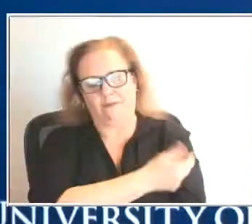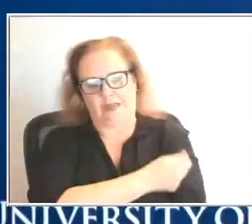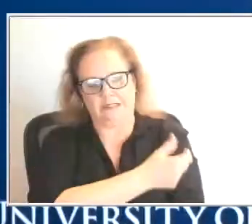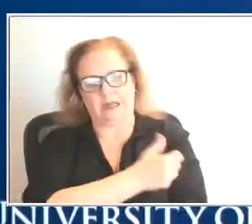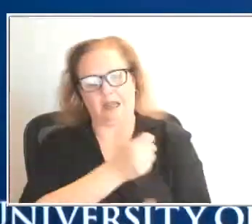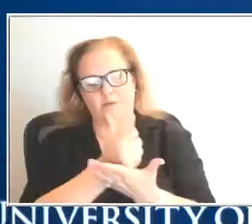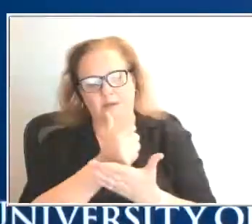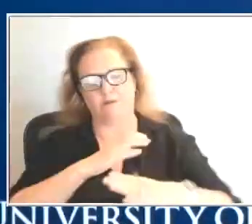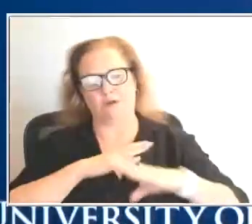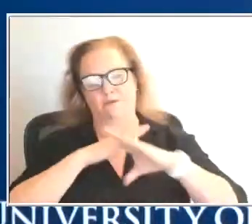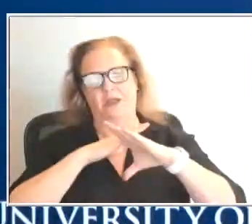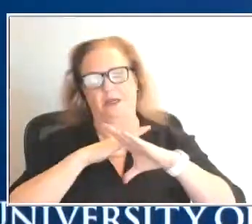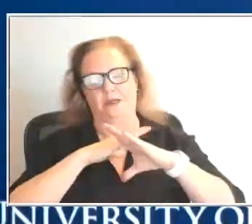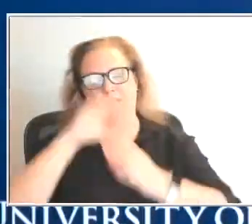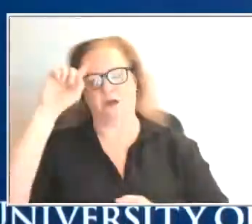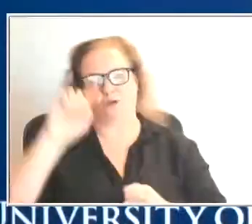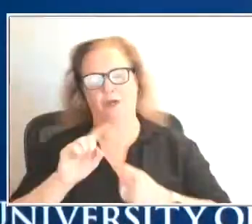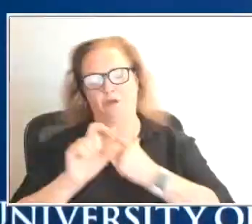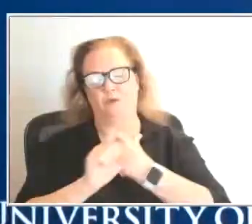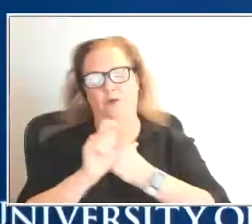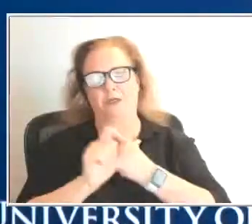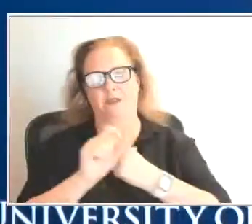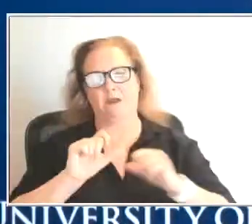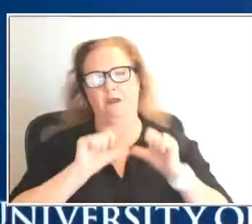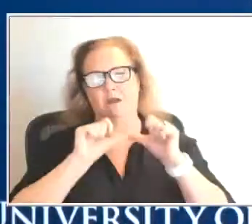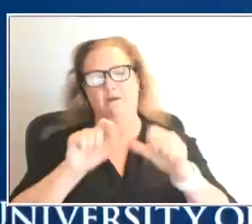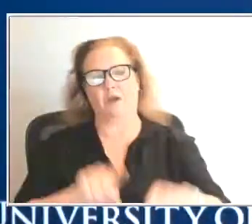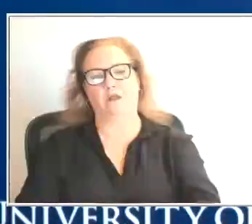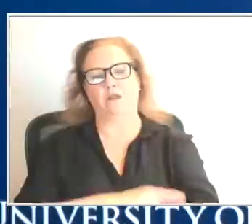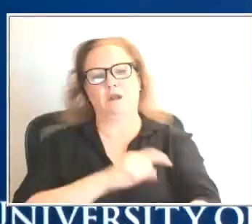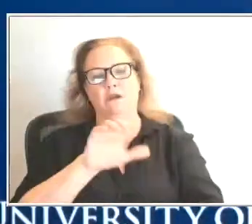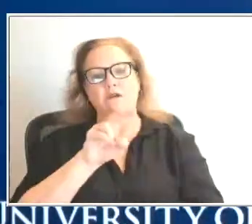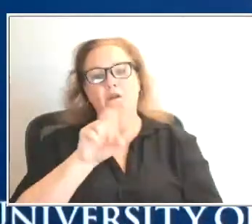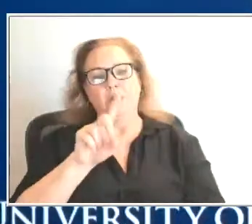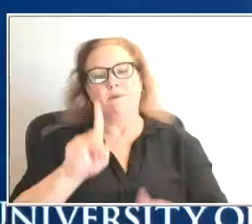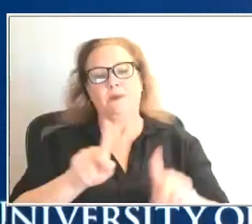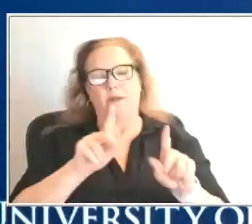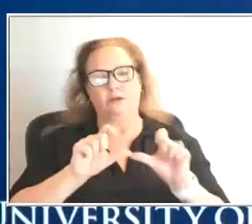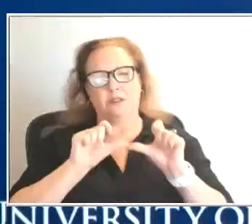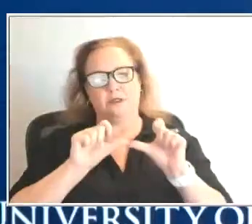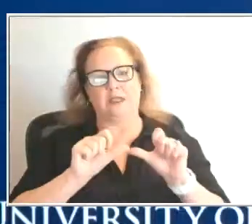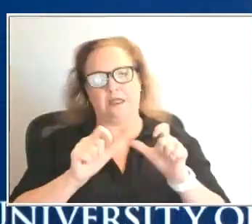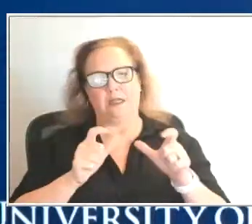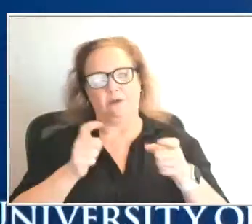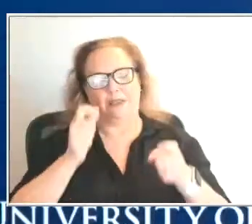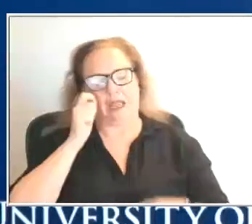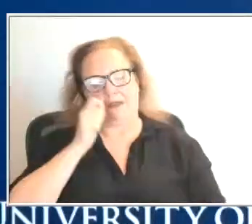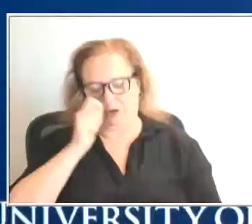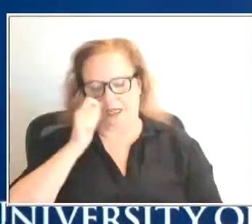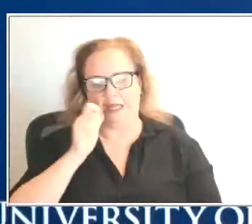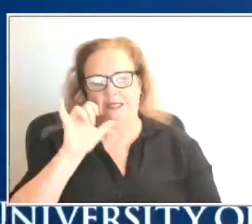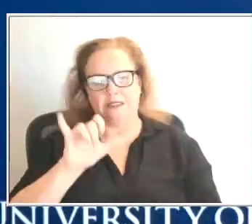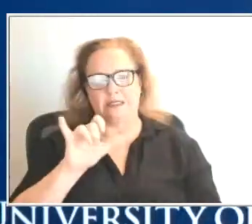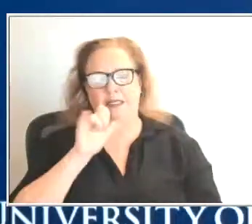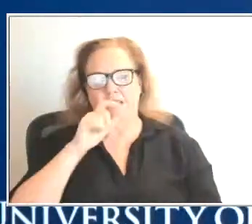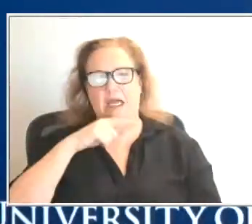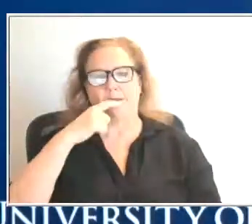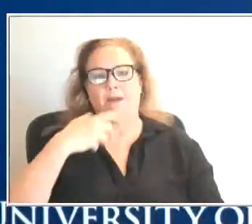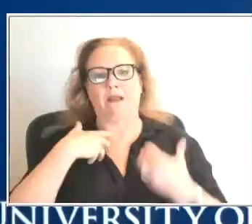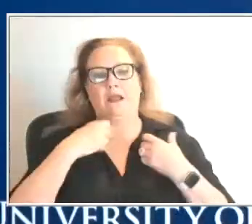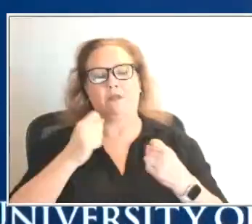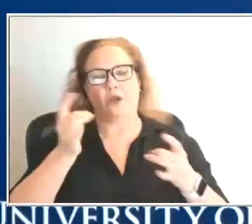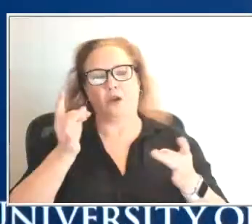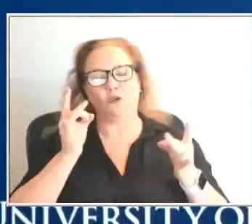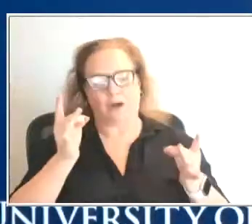prevent or decrease the risk of getting long COVID. We still know that people are dealing with this on a daily basis. It is not a public health crisis per